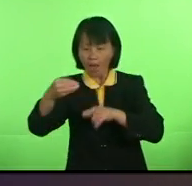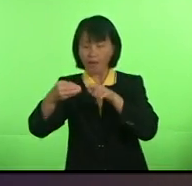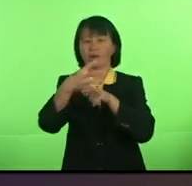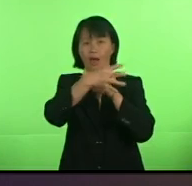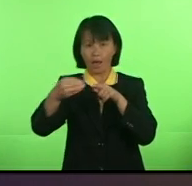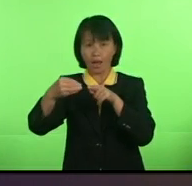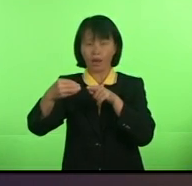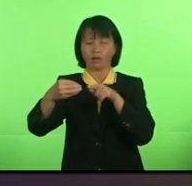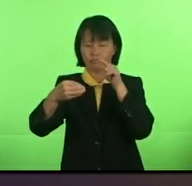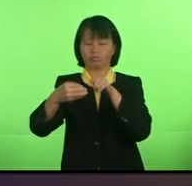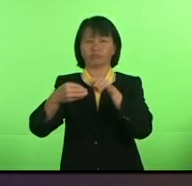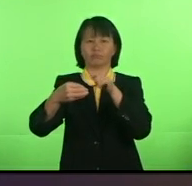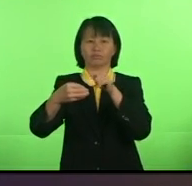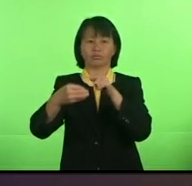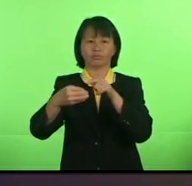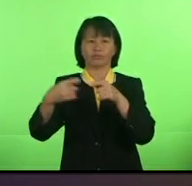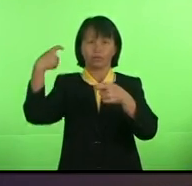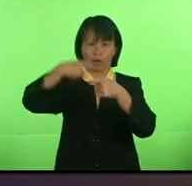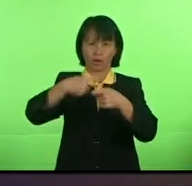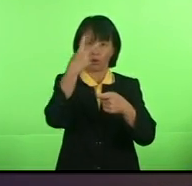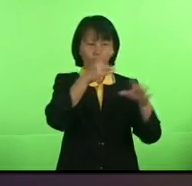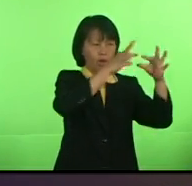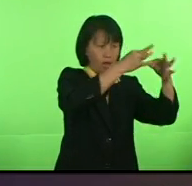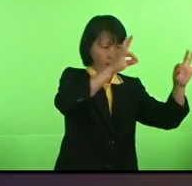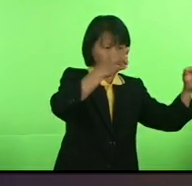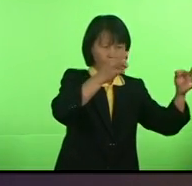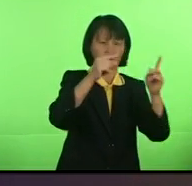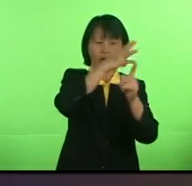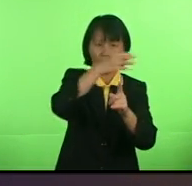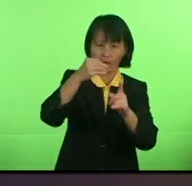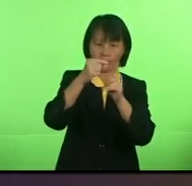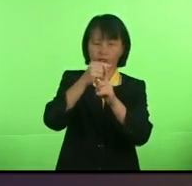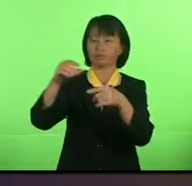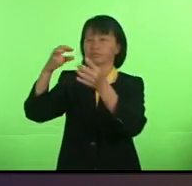means it connects two sentences which are in agreement,